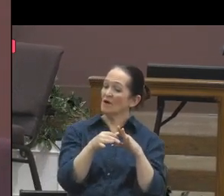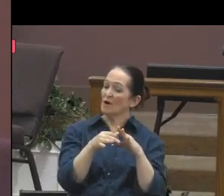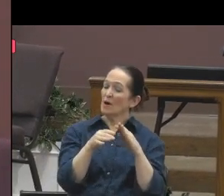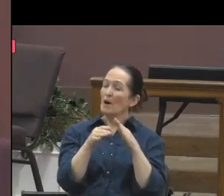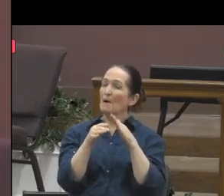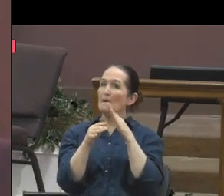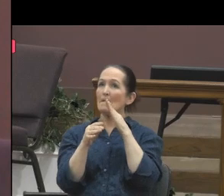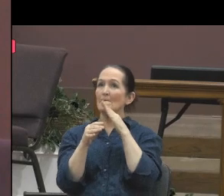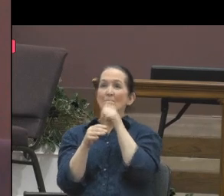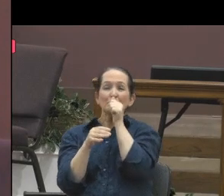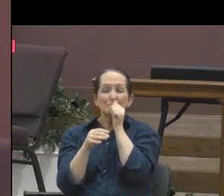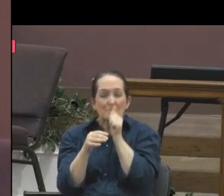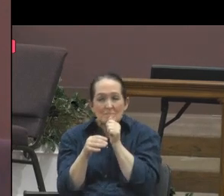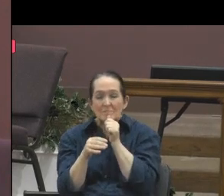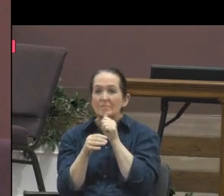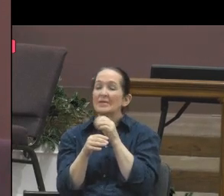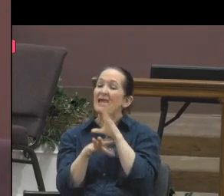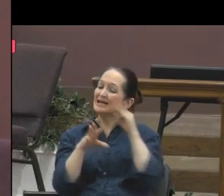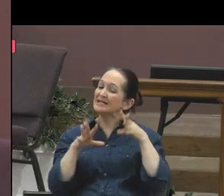idea